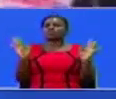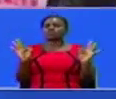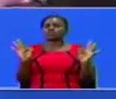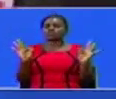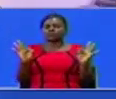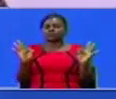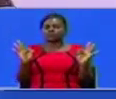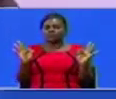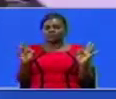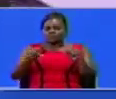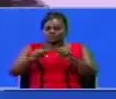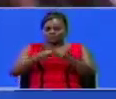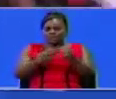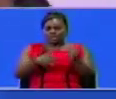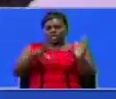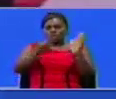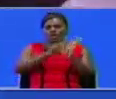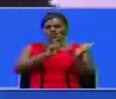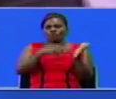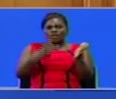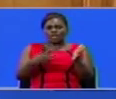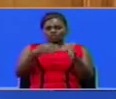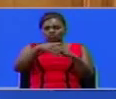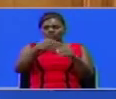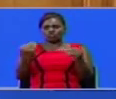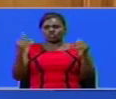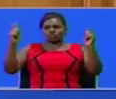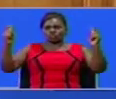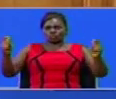battled a contempt of court case for failure to call off the strike.